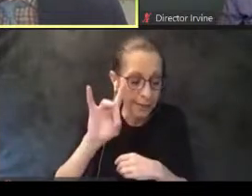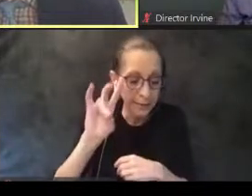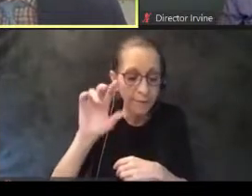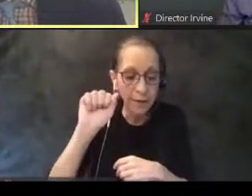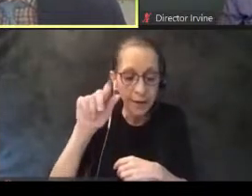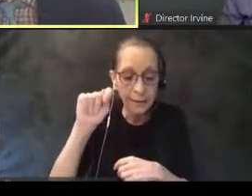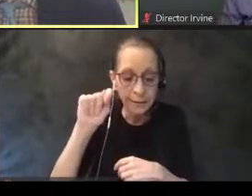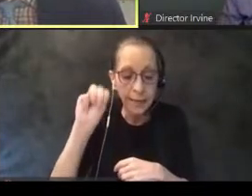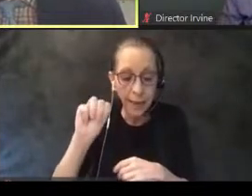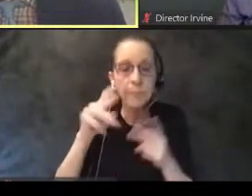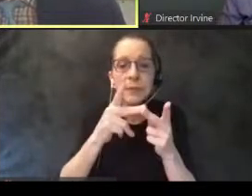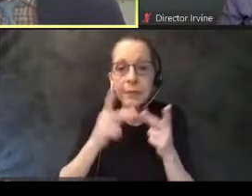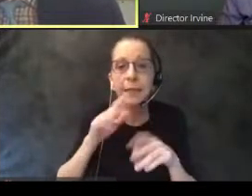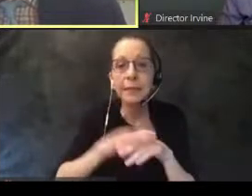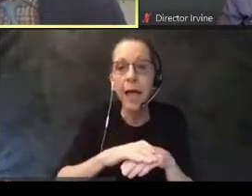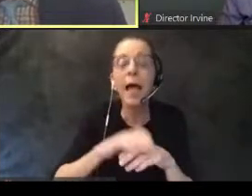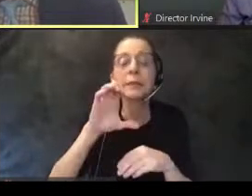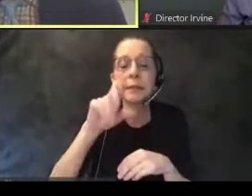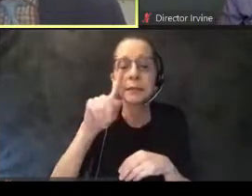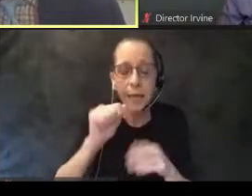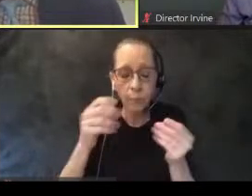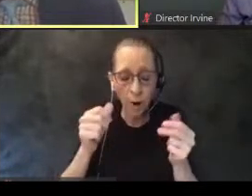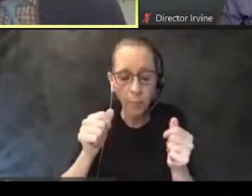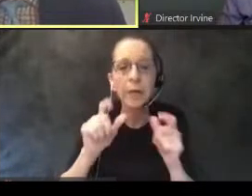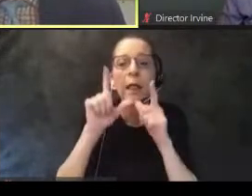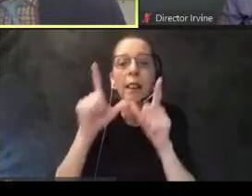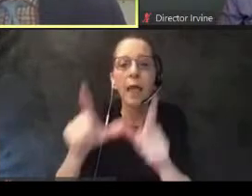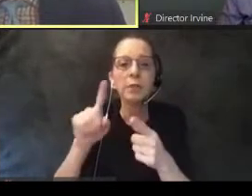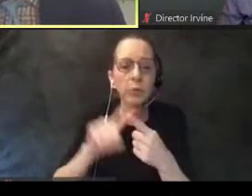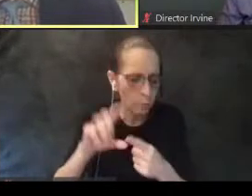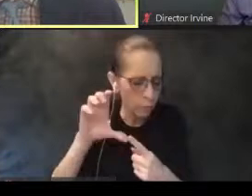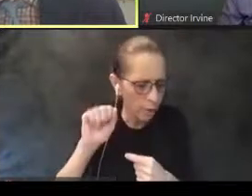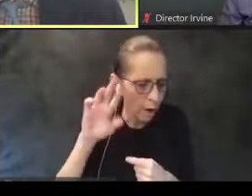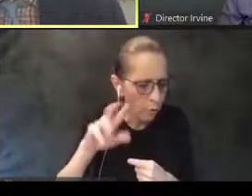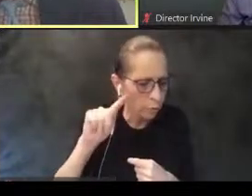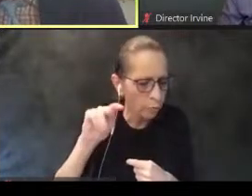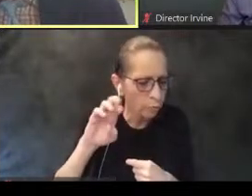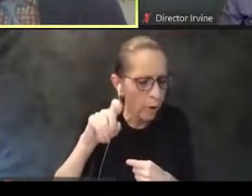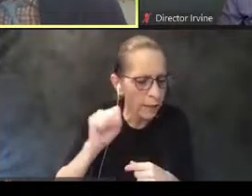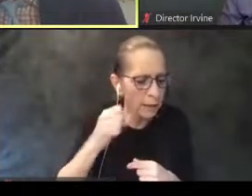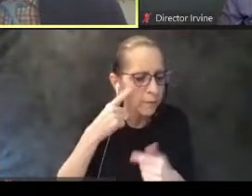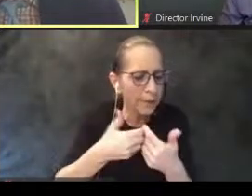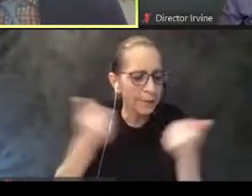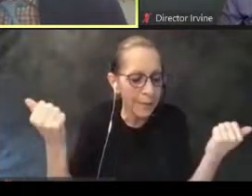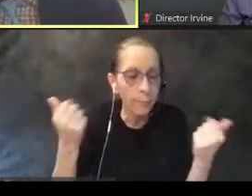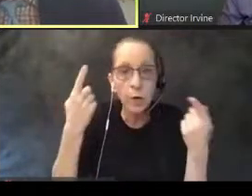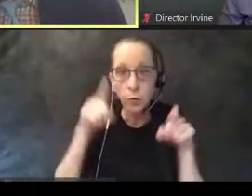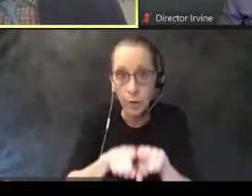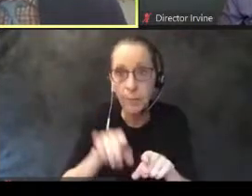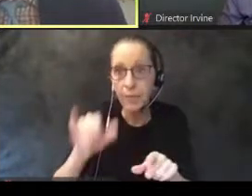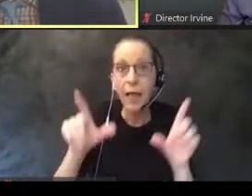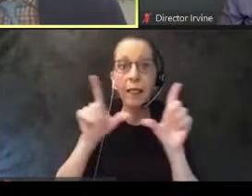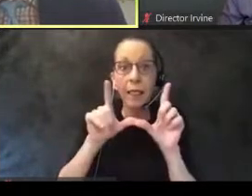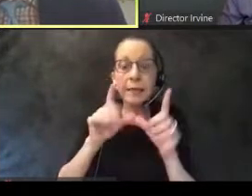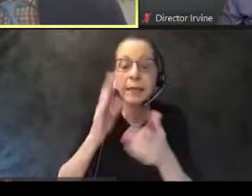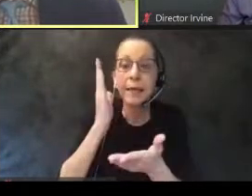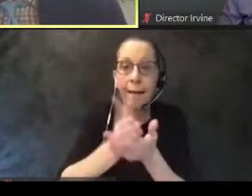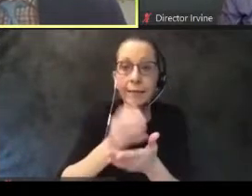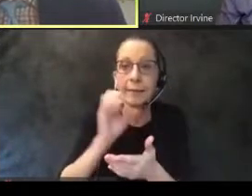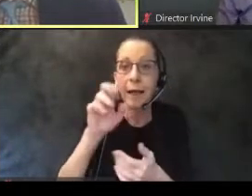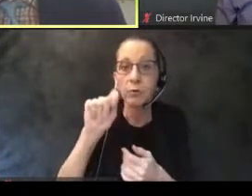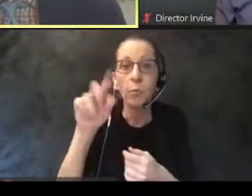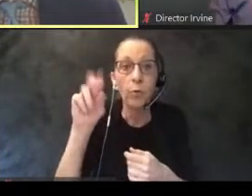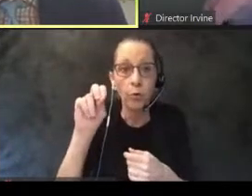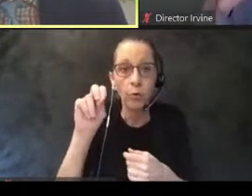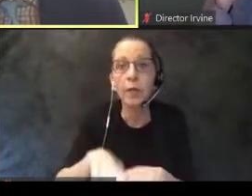on CTA property are licensed to Cardtronics under a separate agreement. The license agreement would commence on October